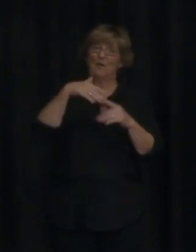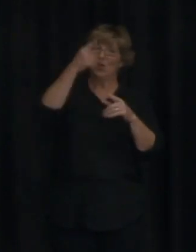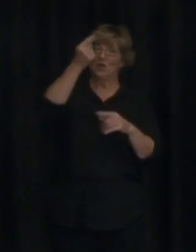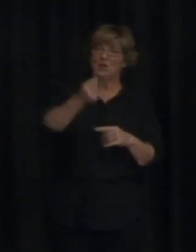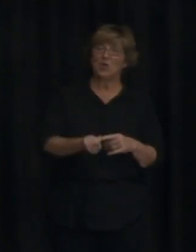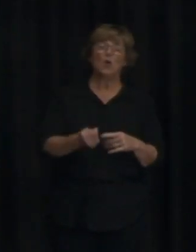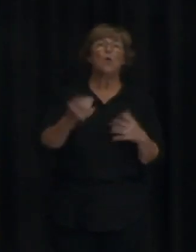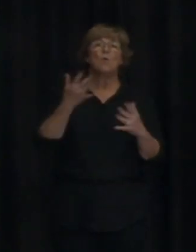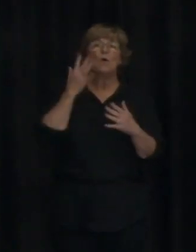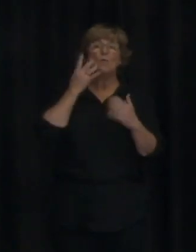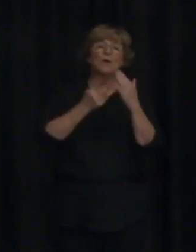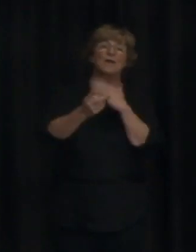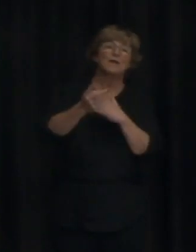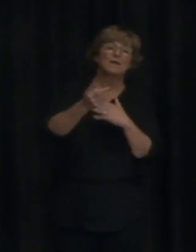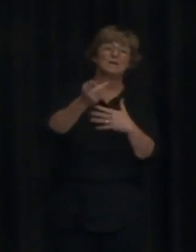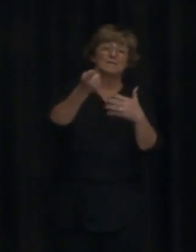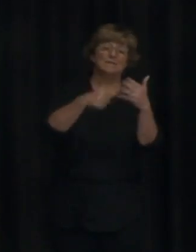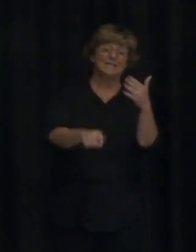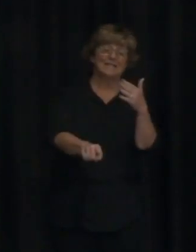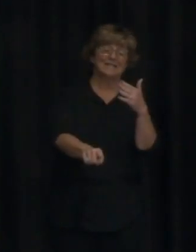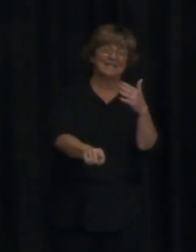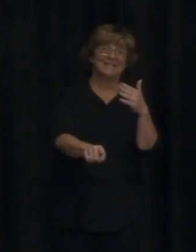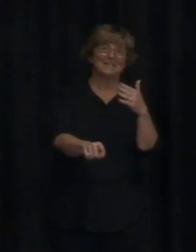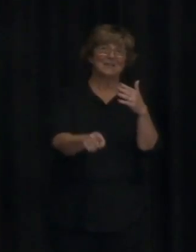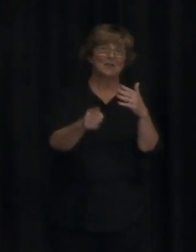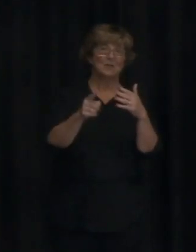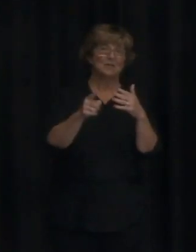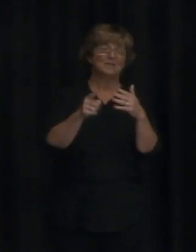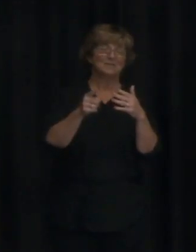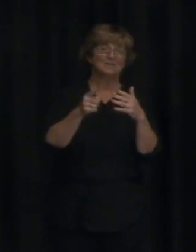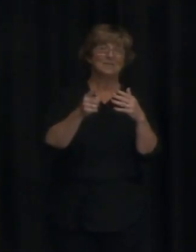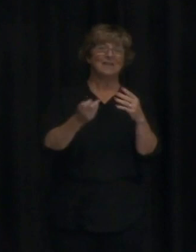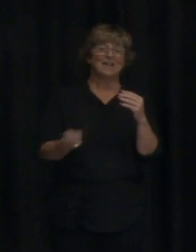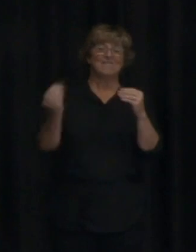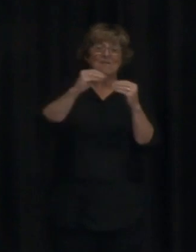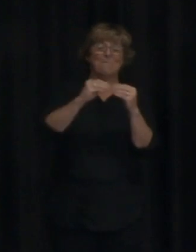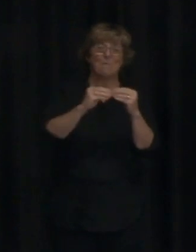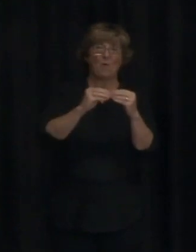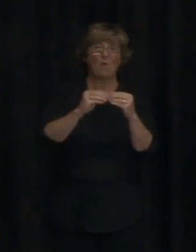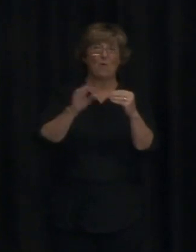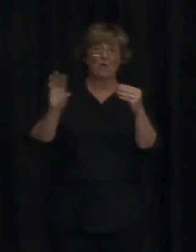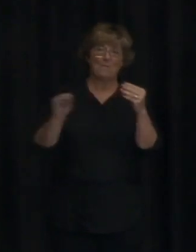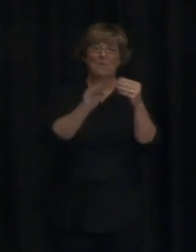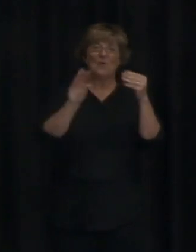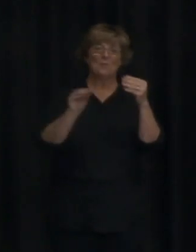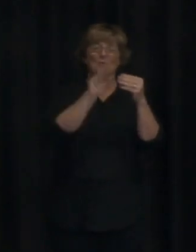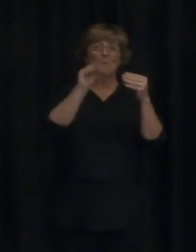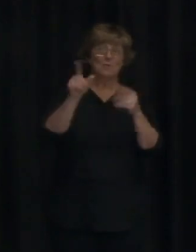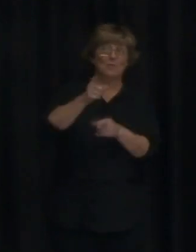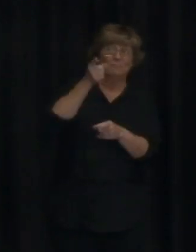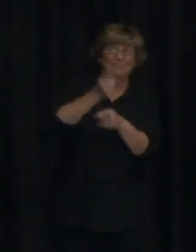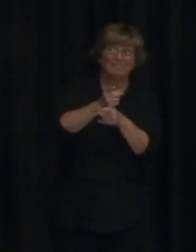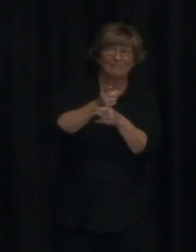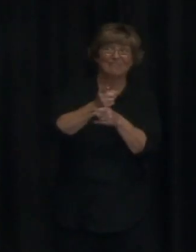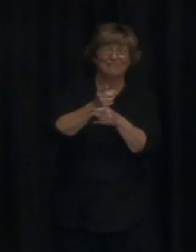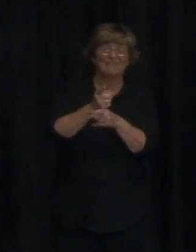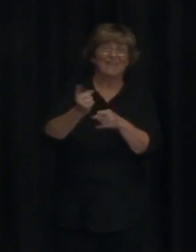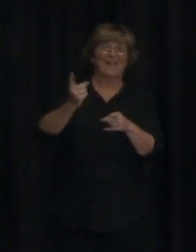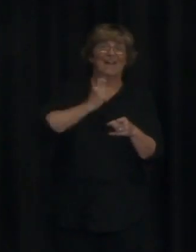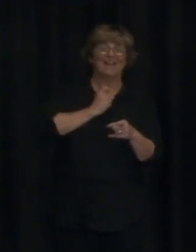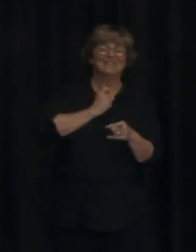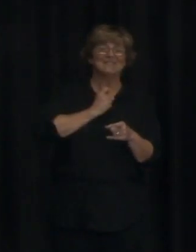of what will occur a week later, where we anticipate even more momentum still. So you're absolutely right to ask that